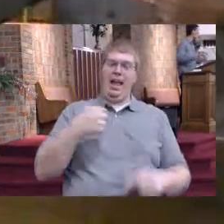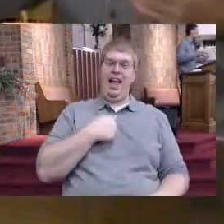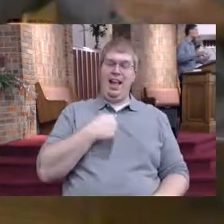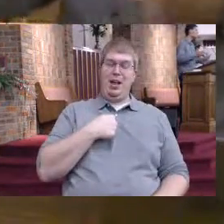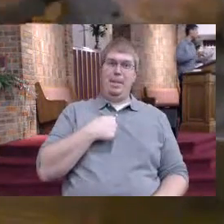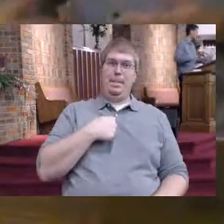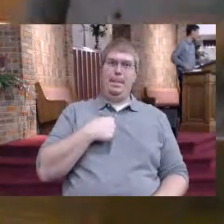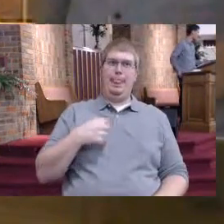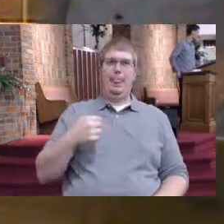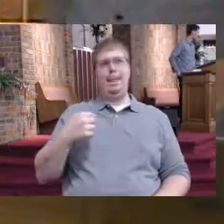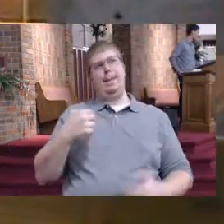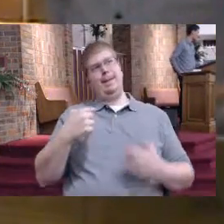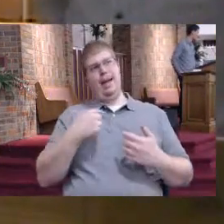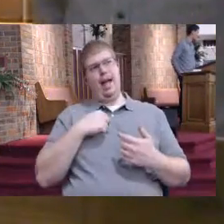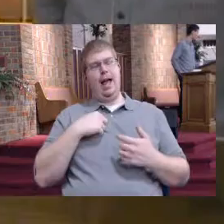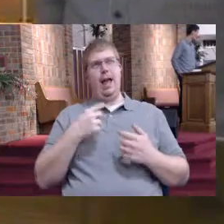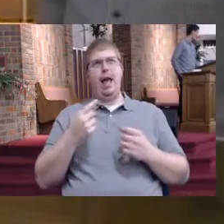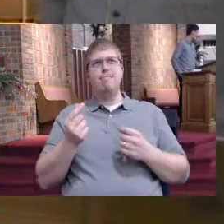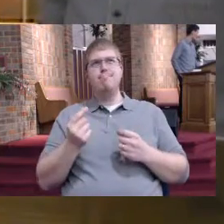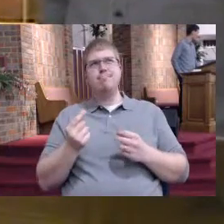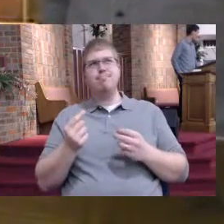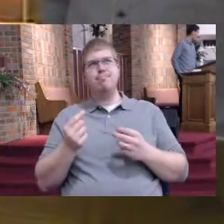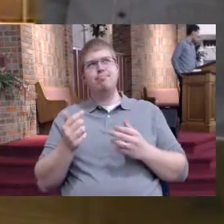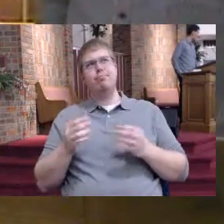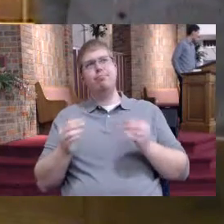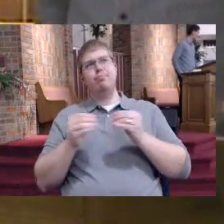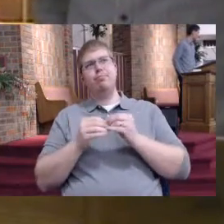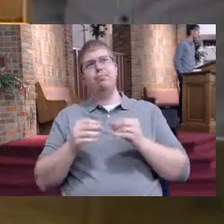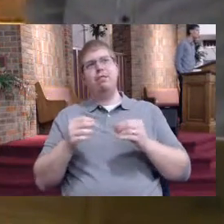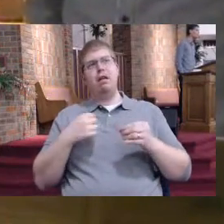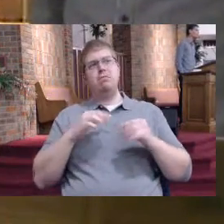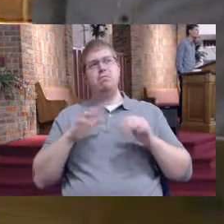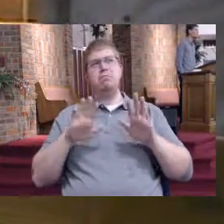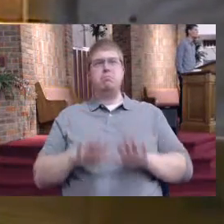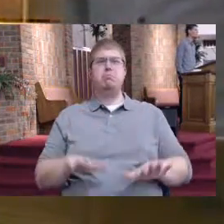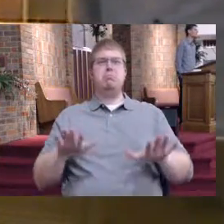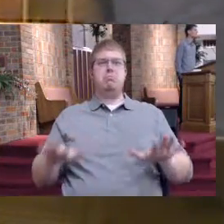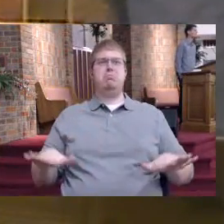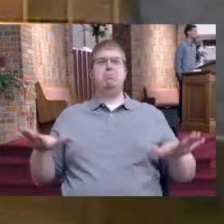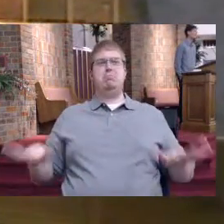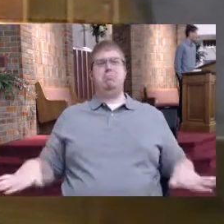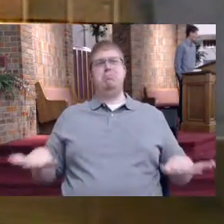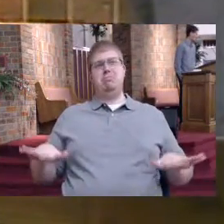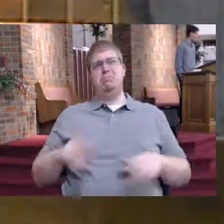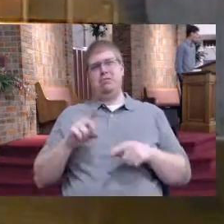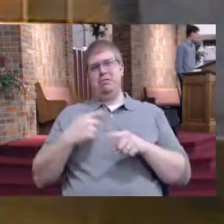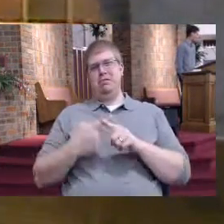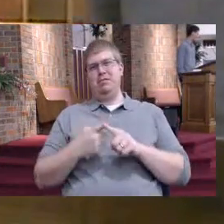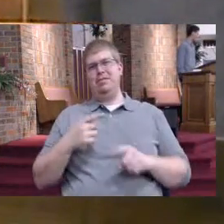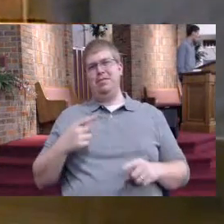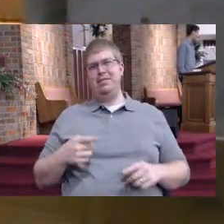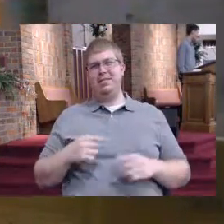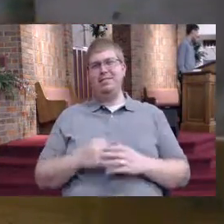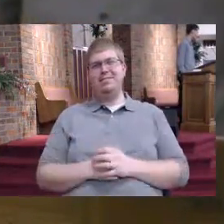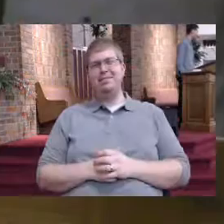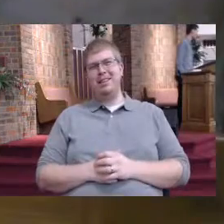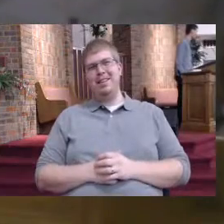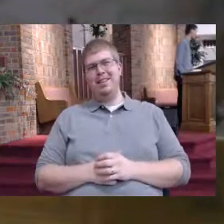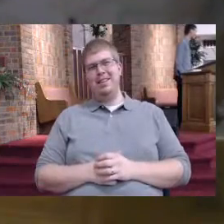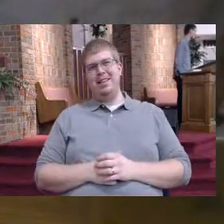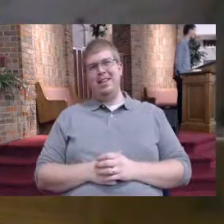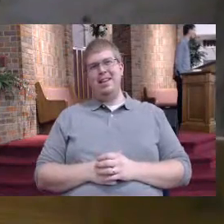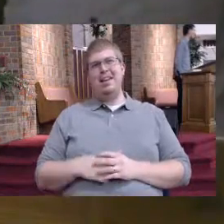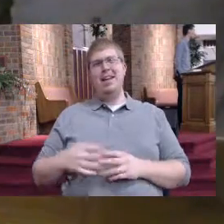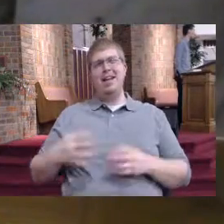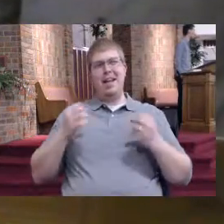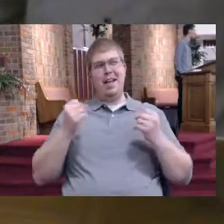But my approach, I chose to take a more relaxed approach to parenting. There were a lot of, that's just 3